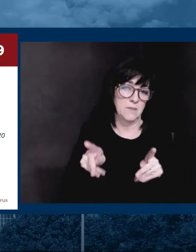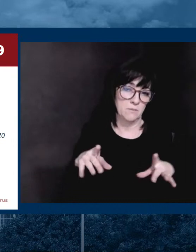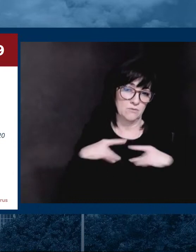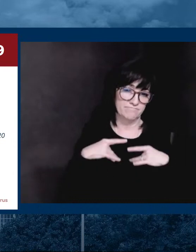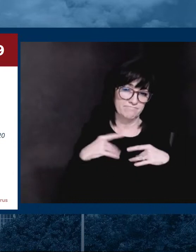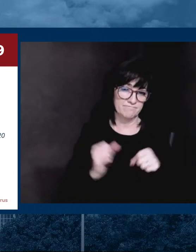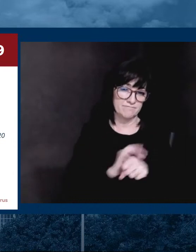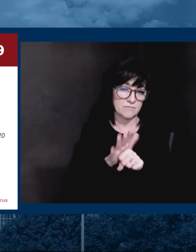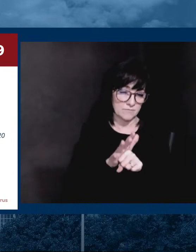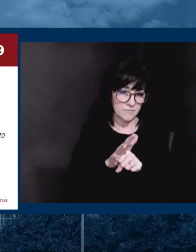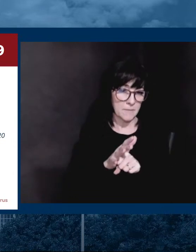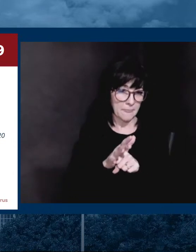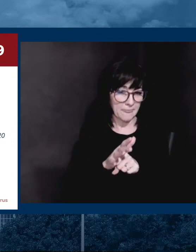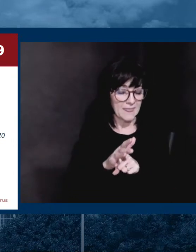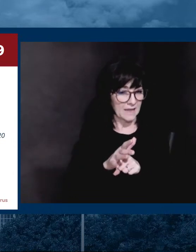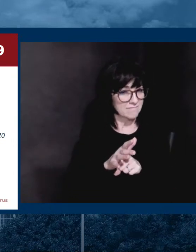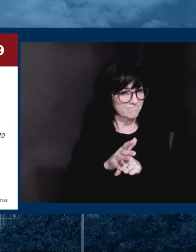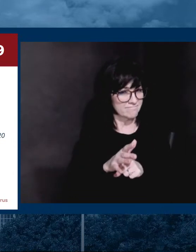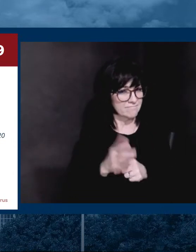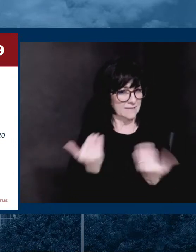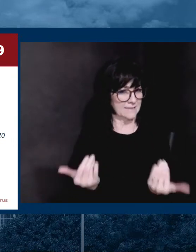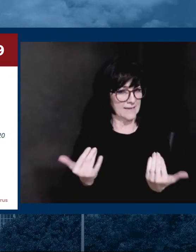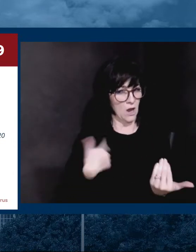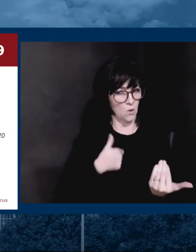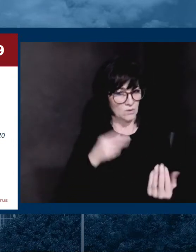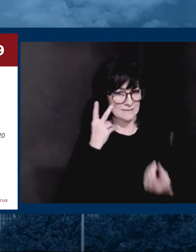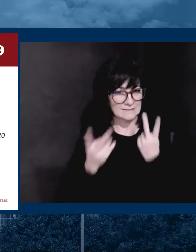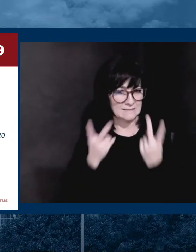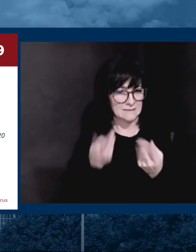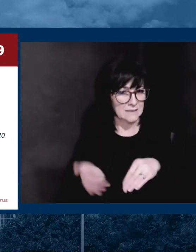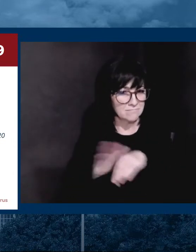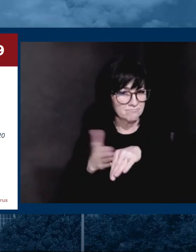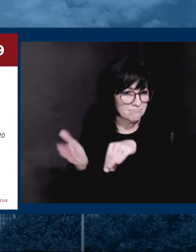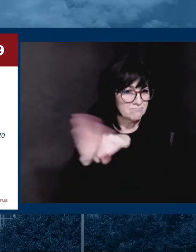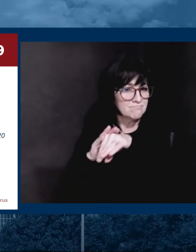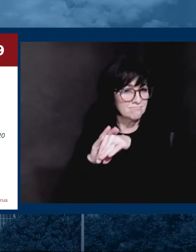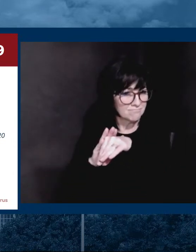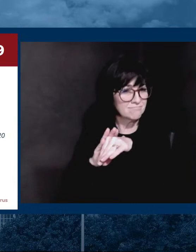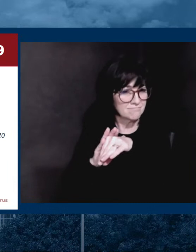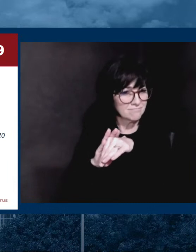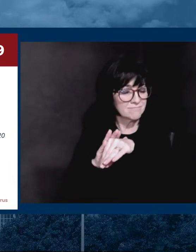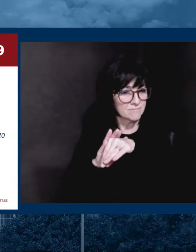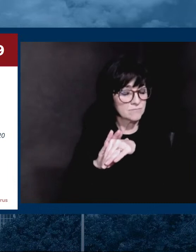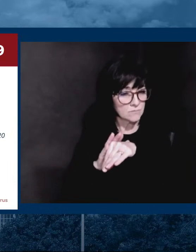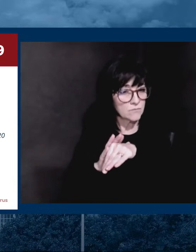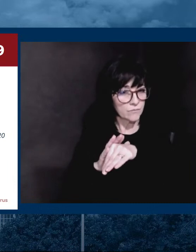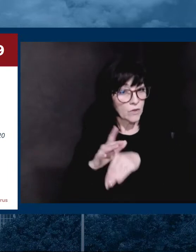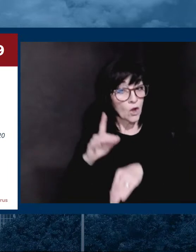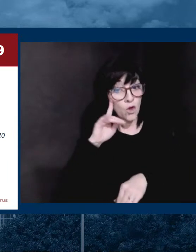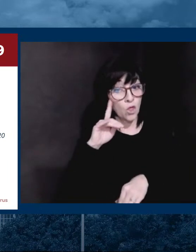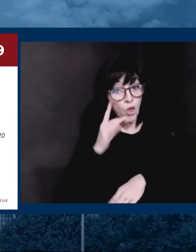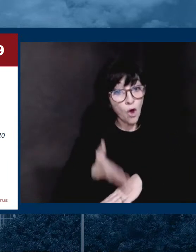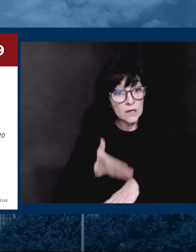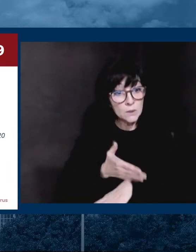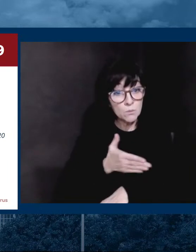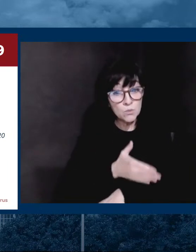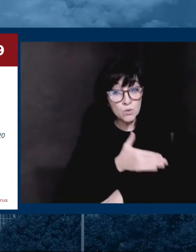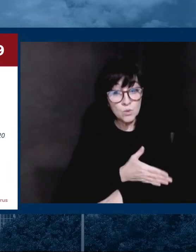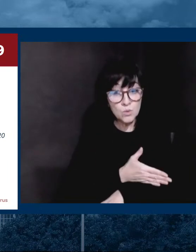last report or two, things were looking better in Sussex County. Now we've